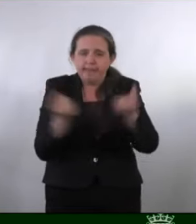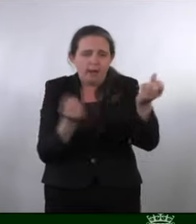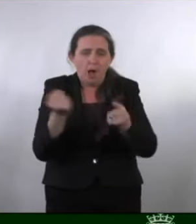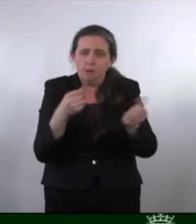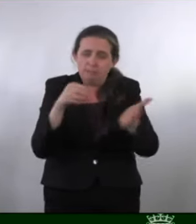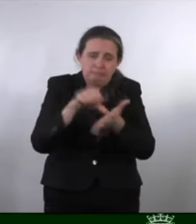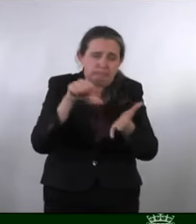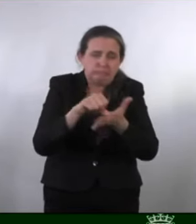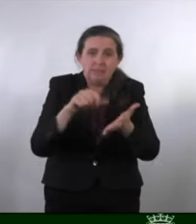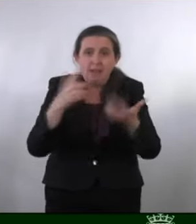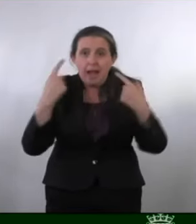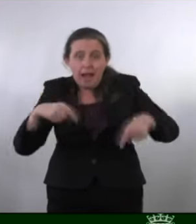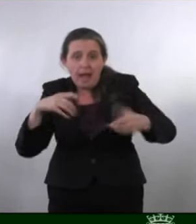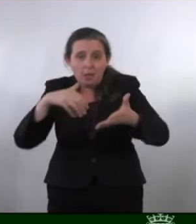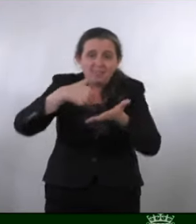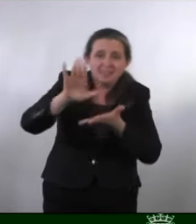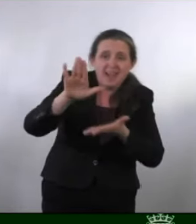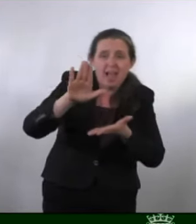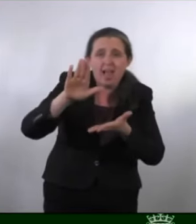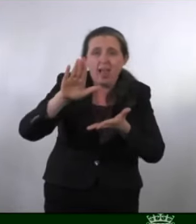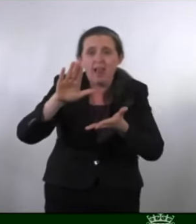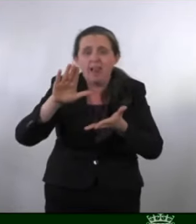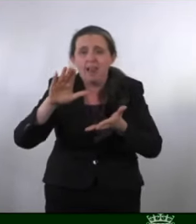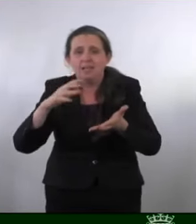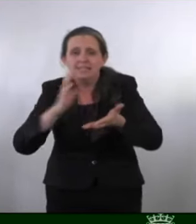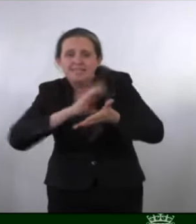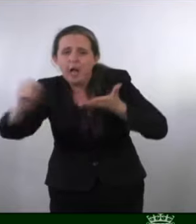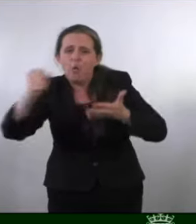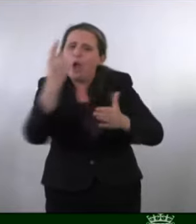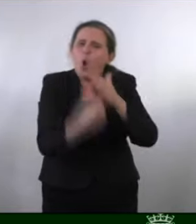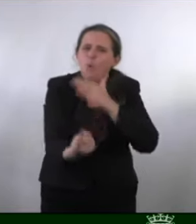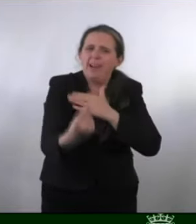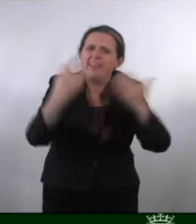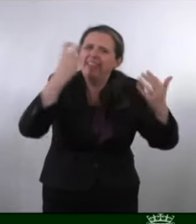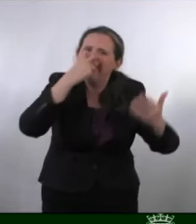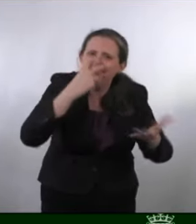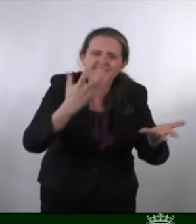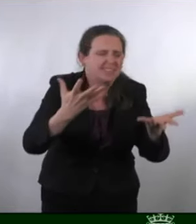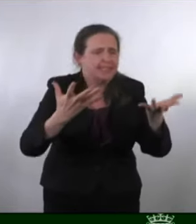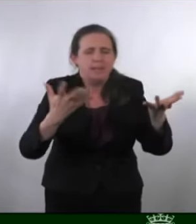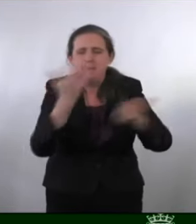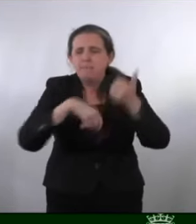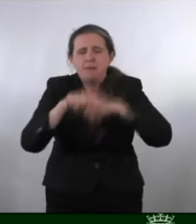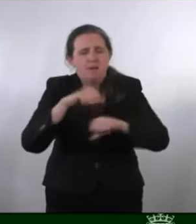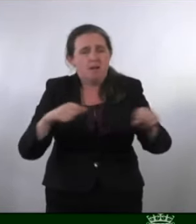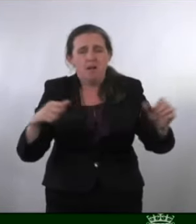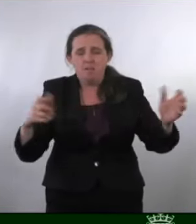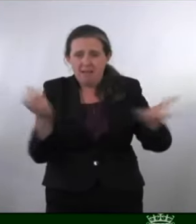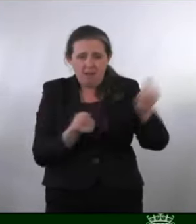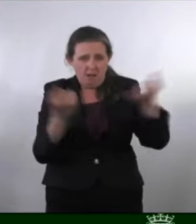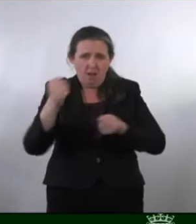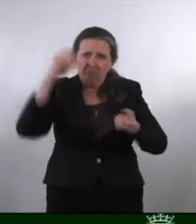Chancellor at extending business rate relief to these businesses and bespoke new grants to this industry?